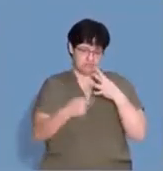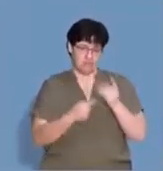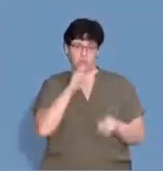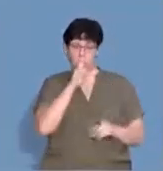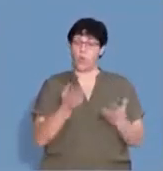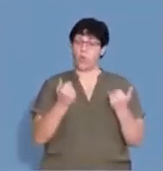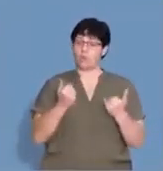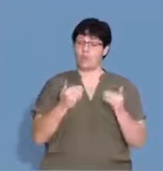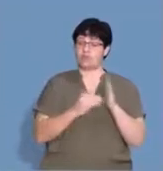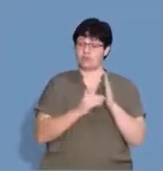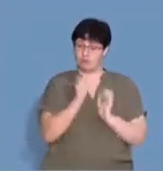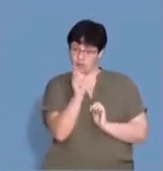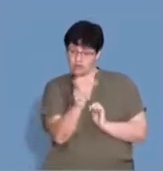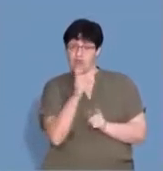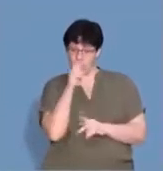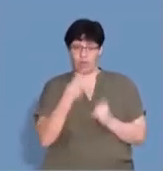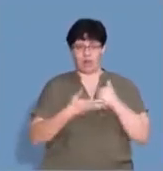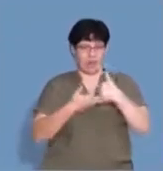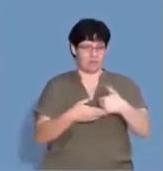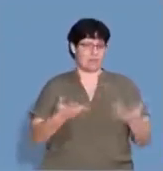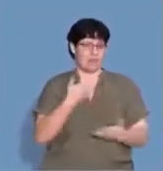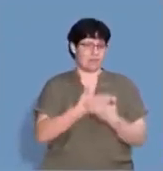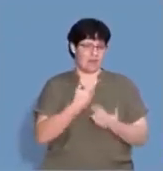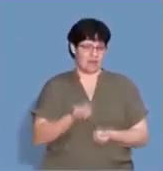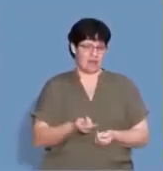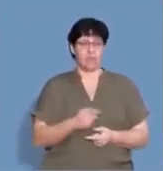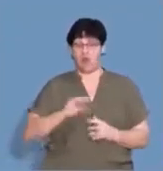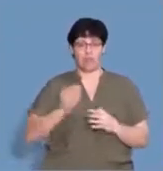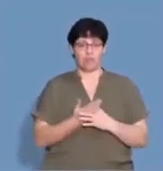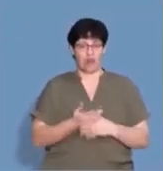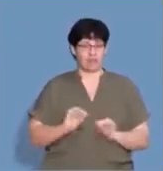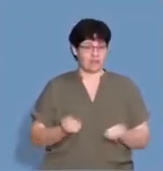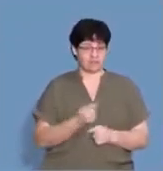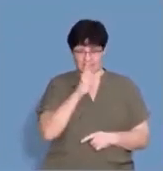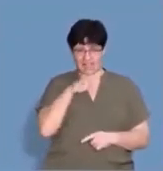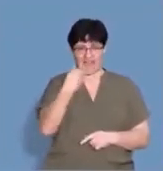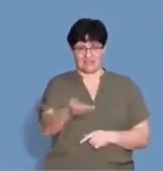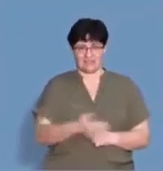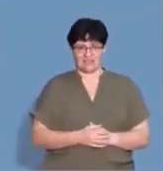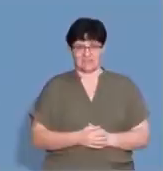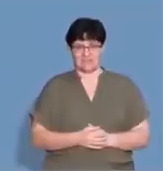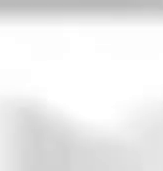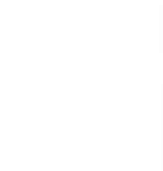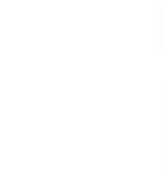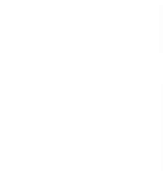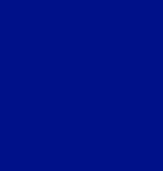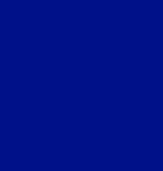for Wozometrics and we'll assist you as best as we can. But for now, let's take a quick break and we'll see you straight after this.